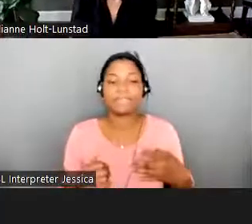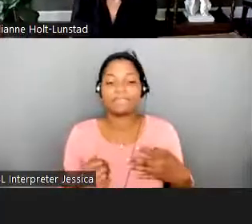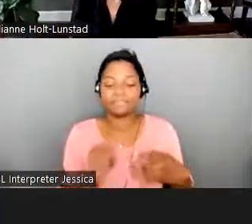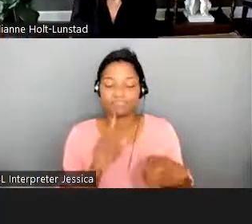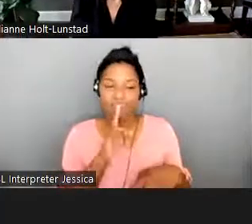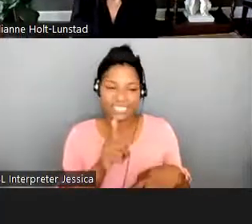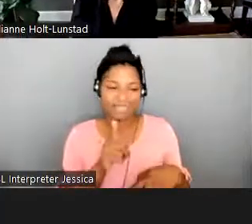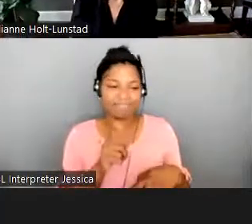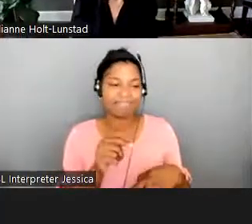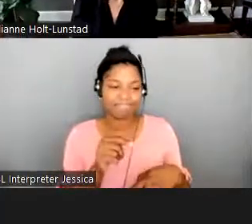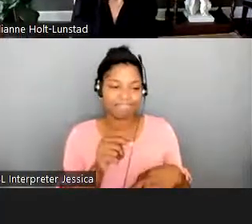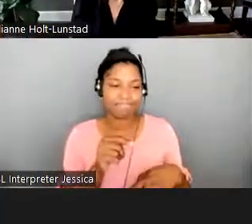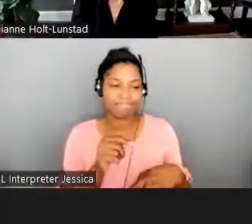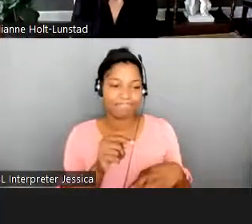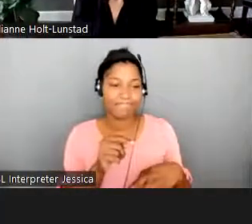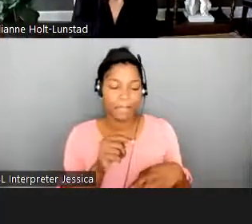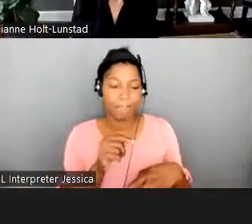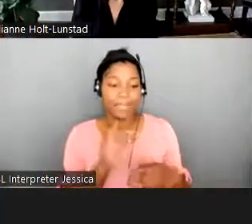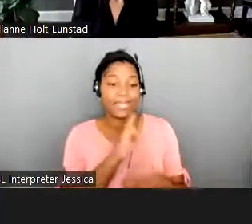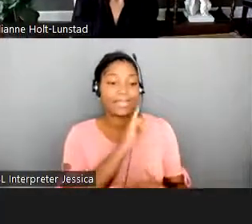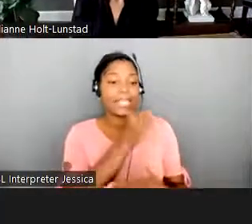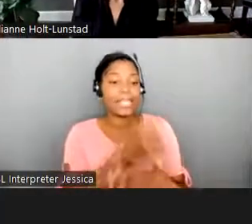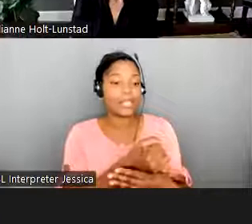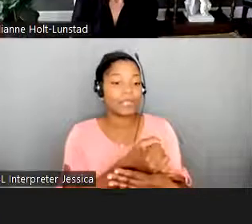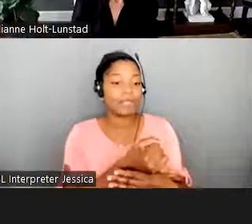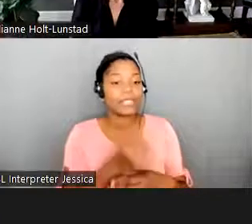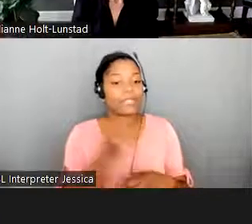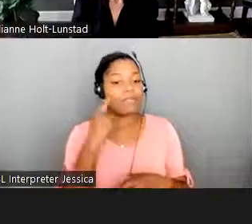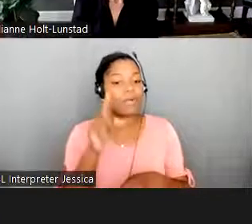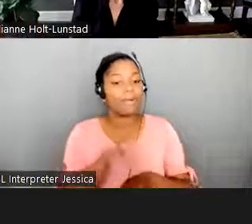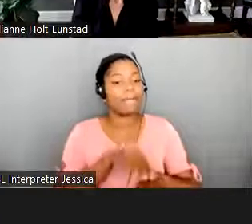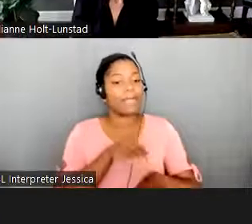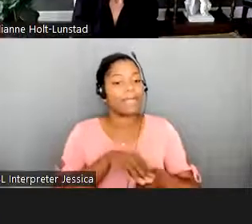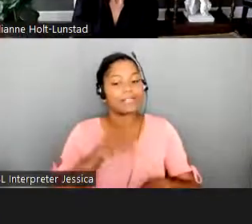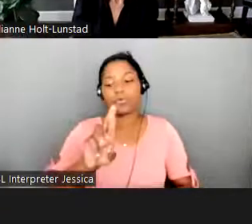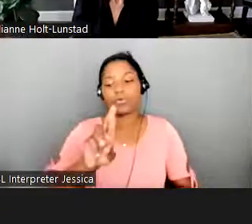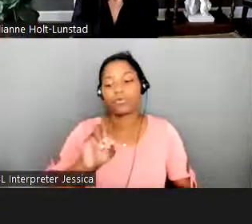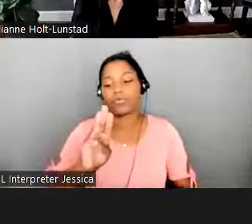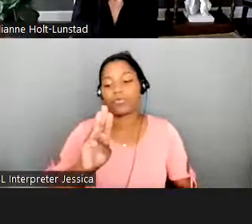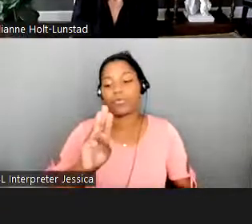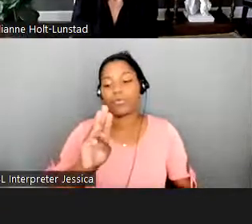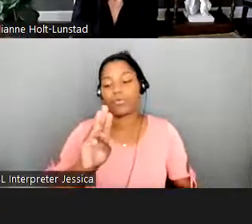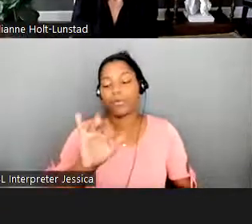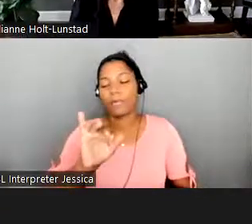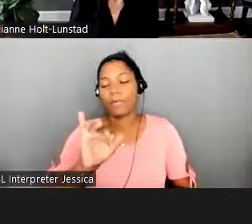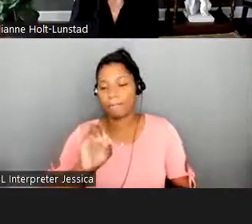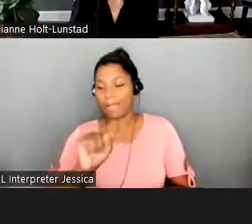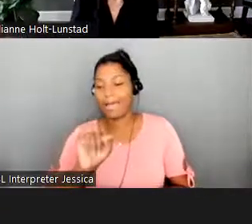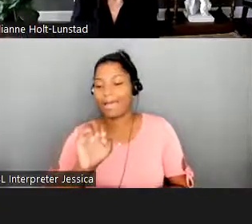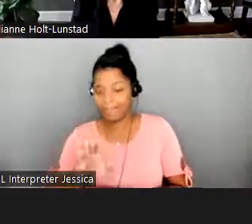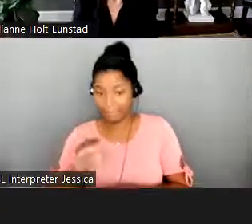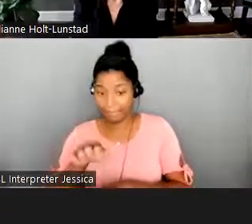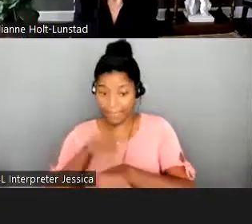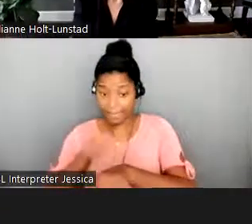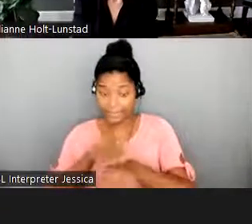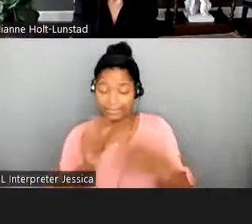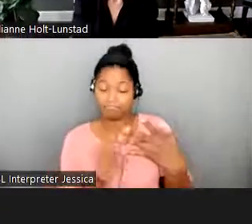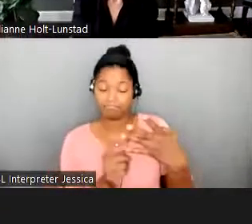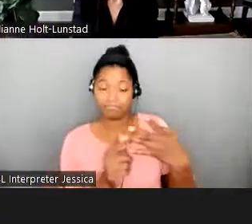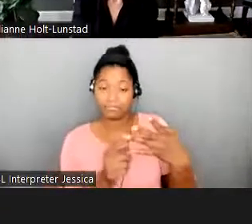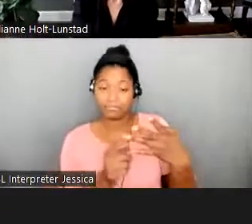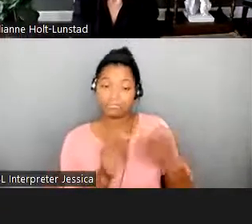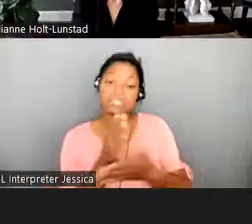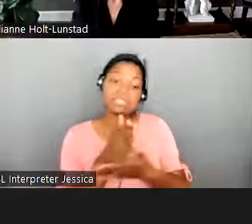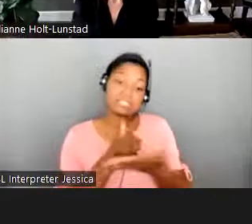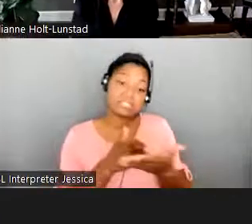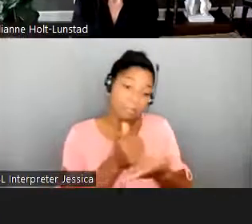Similarly, this was true for the interventions using robotic pets. Some were effective, some were not. And many of